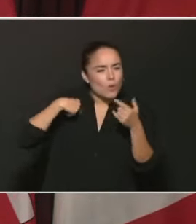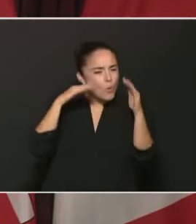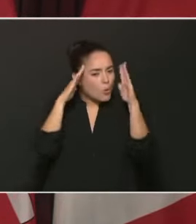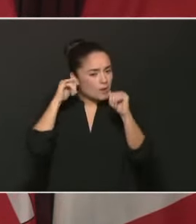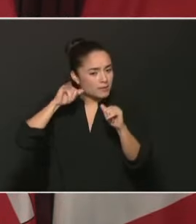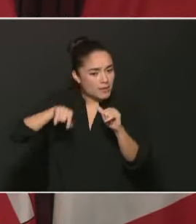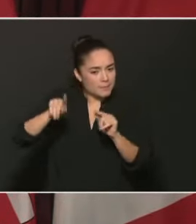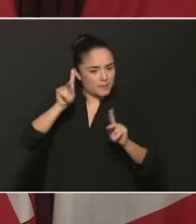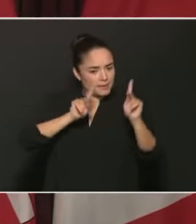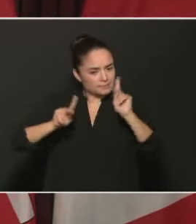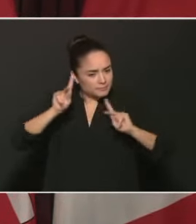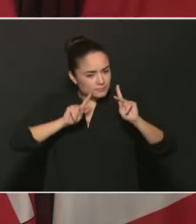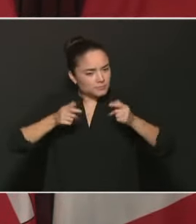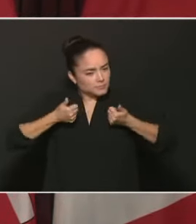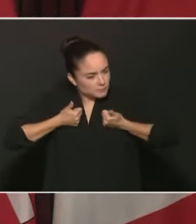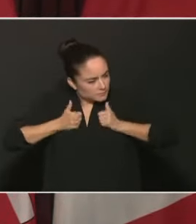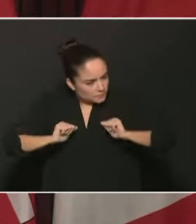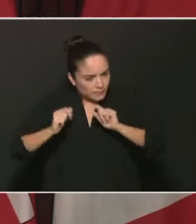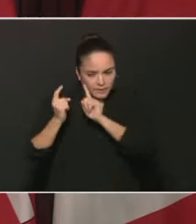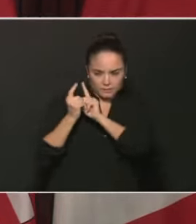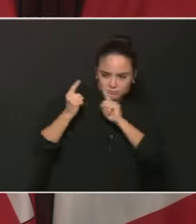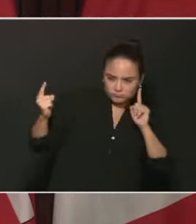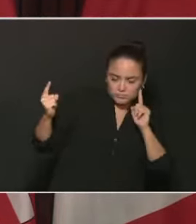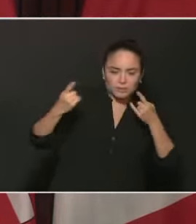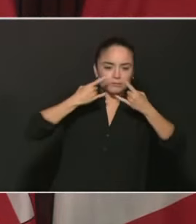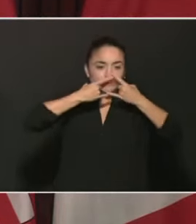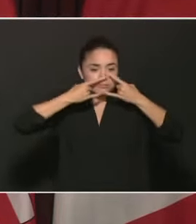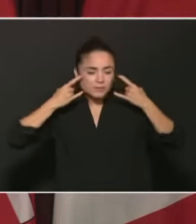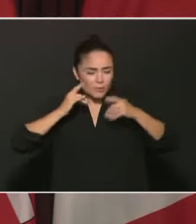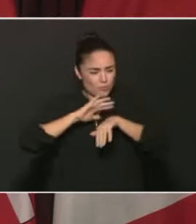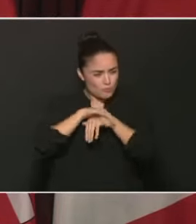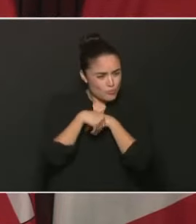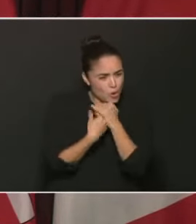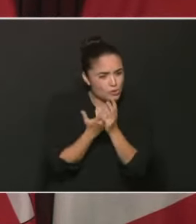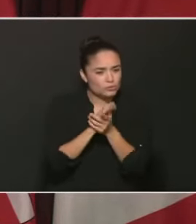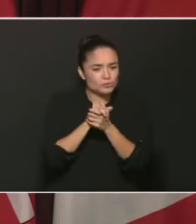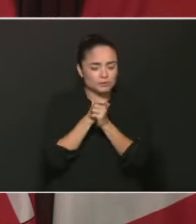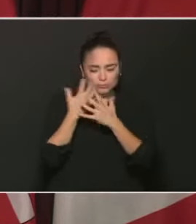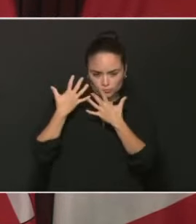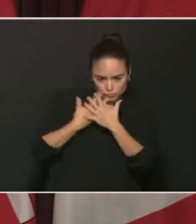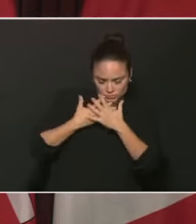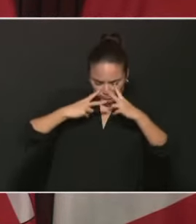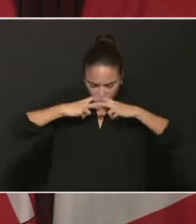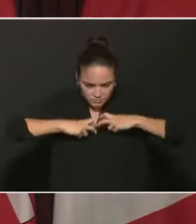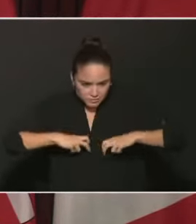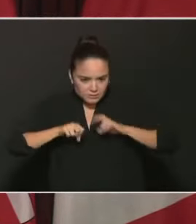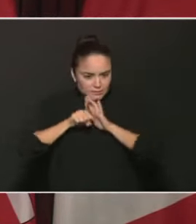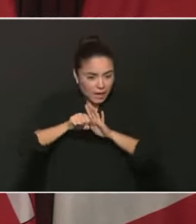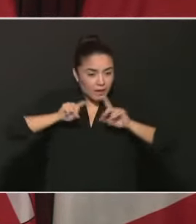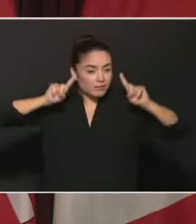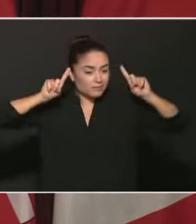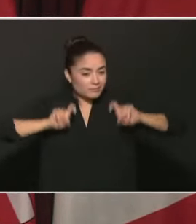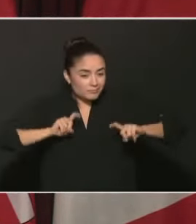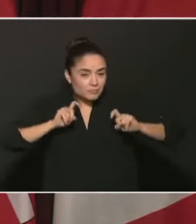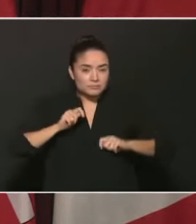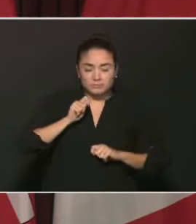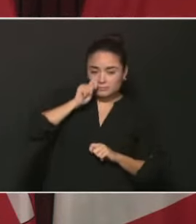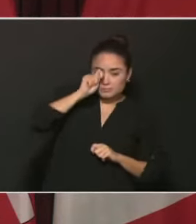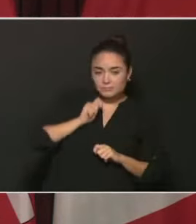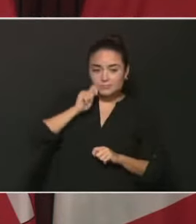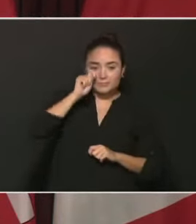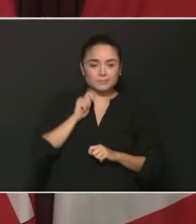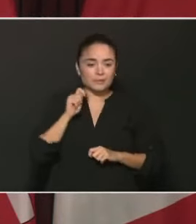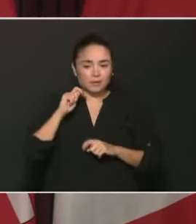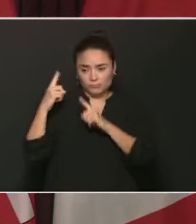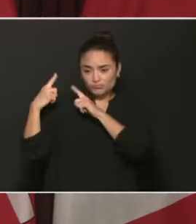on distancing and masking, hand hygiene, screening and testing. All of those have done us well. But anytime you're